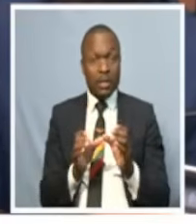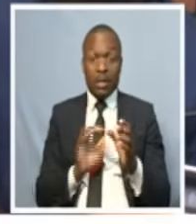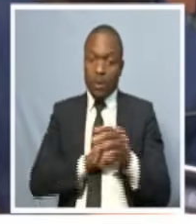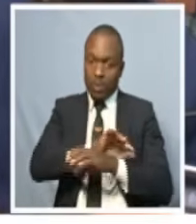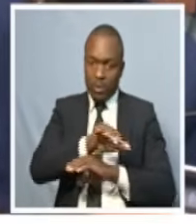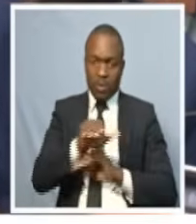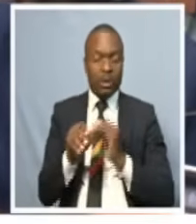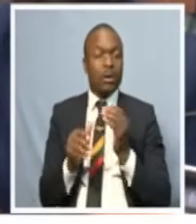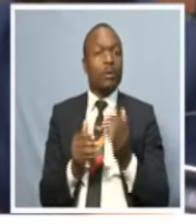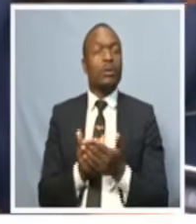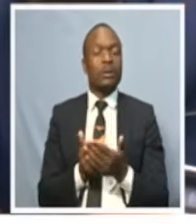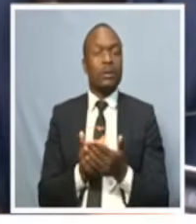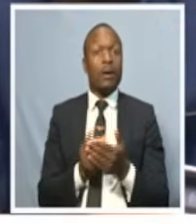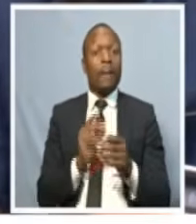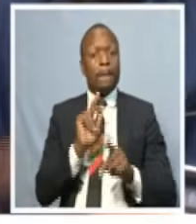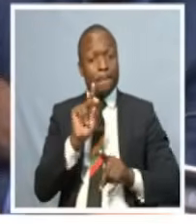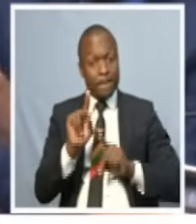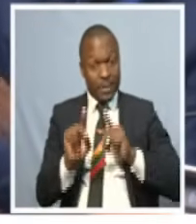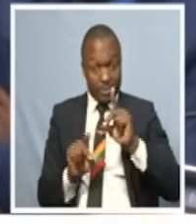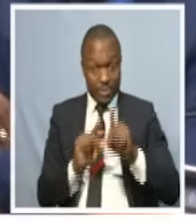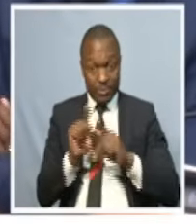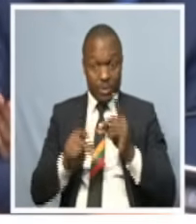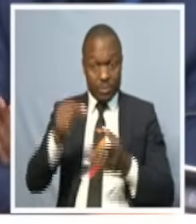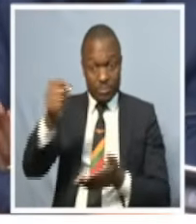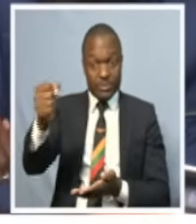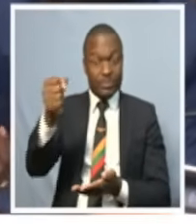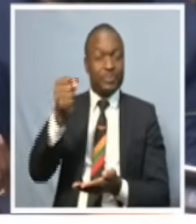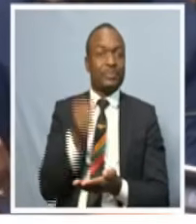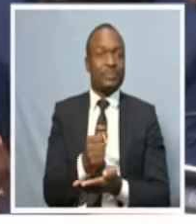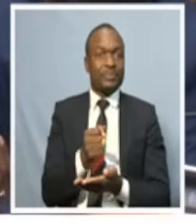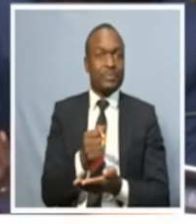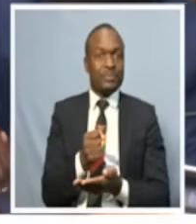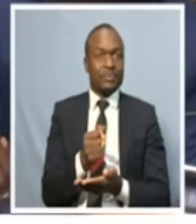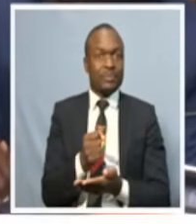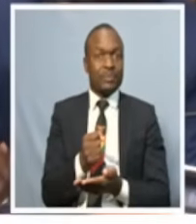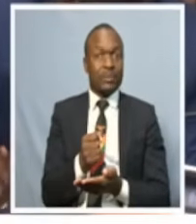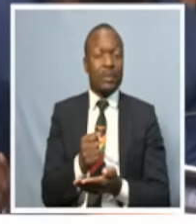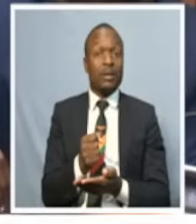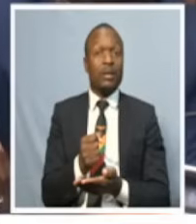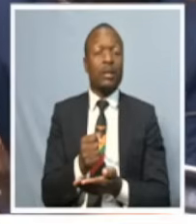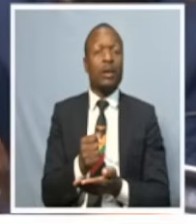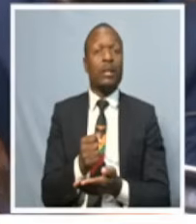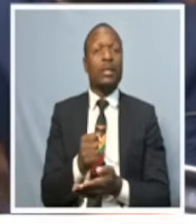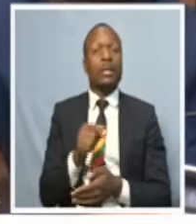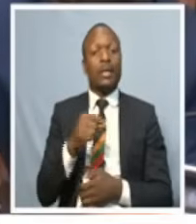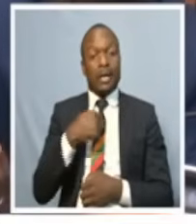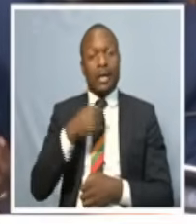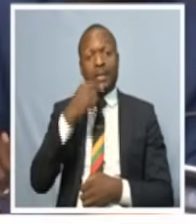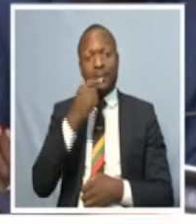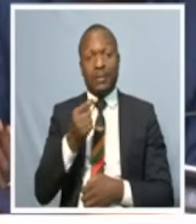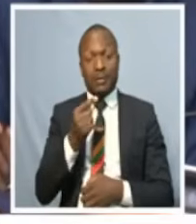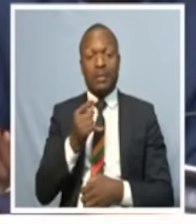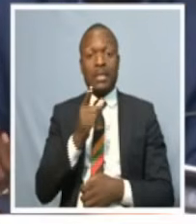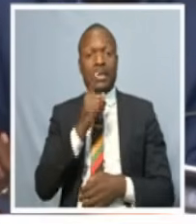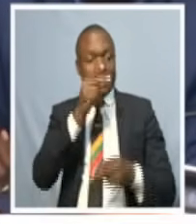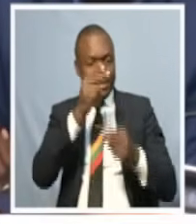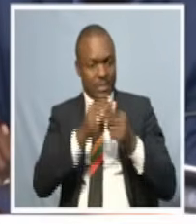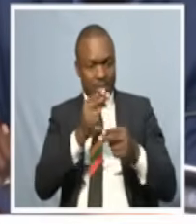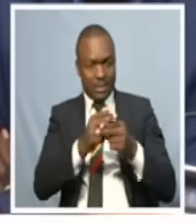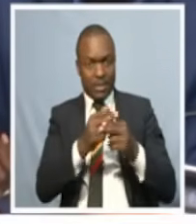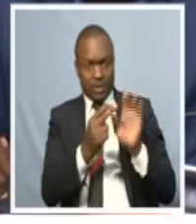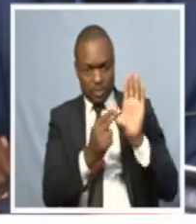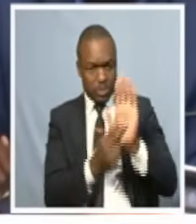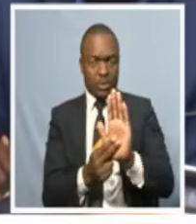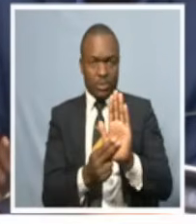all the people that were recruited were UPND From cadres. Nakonde, the names that